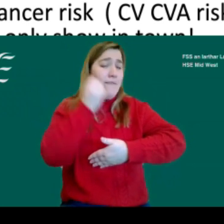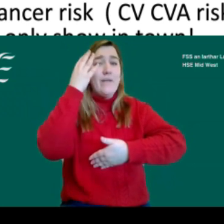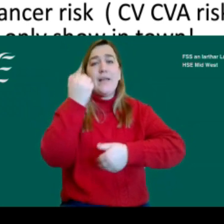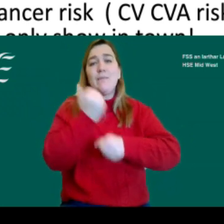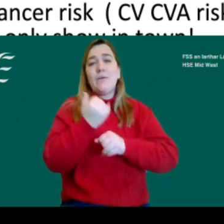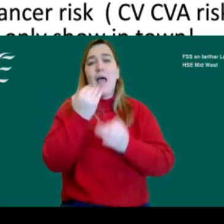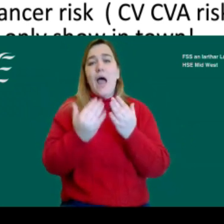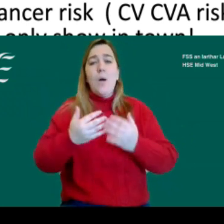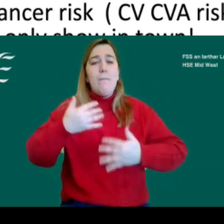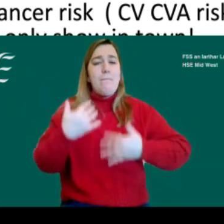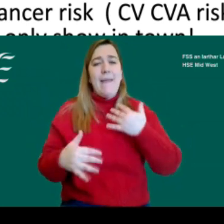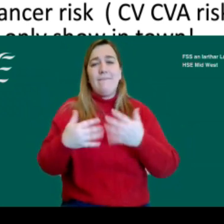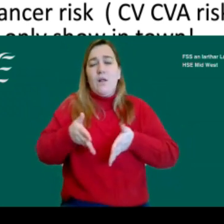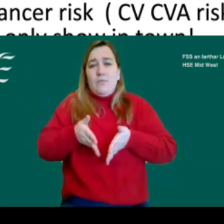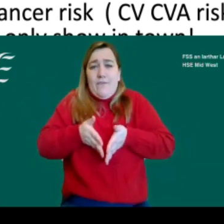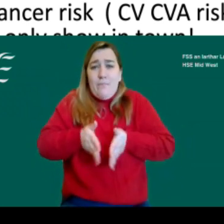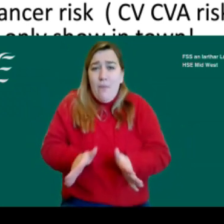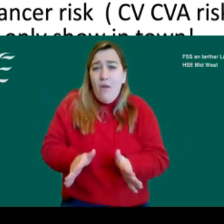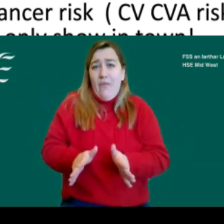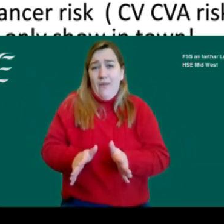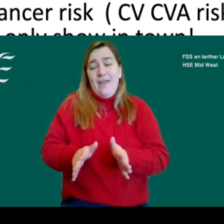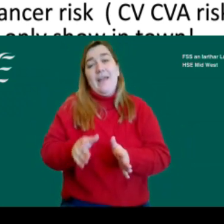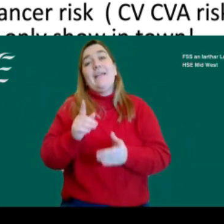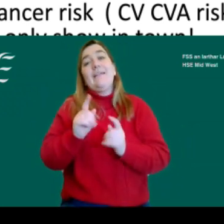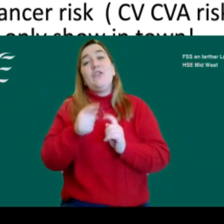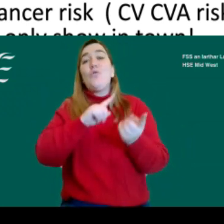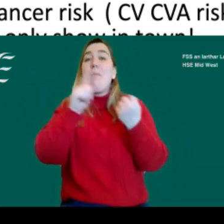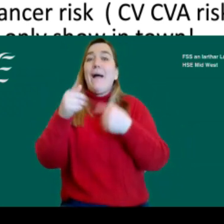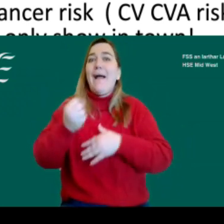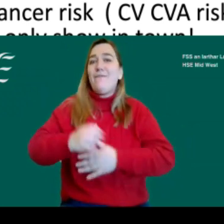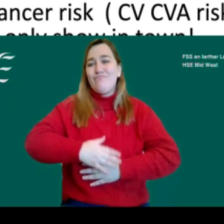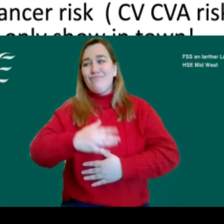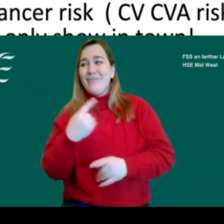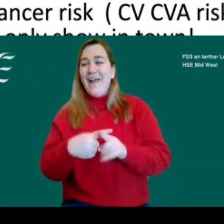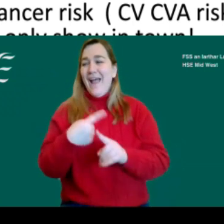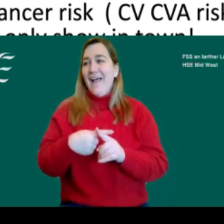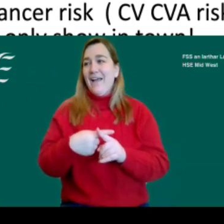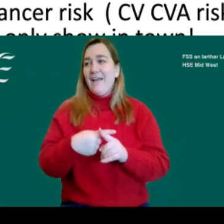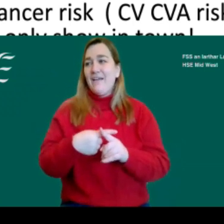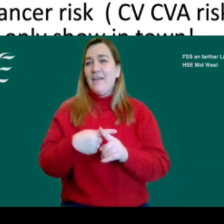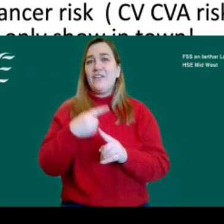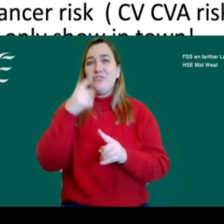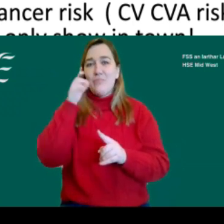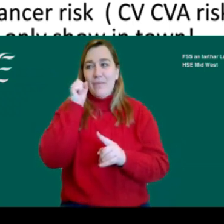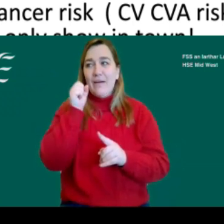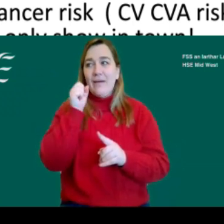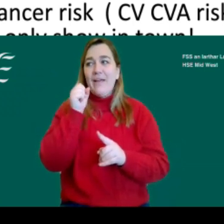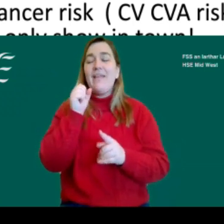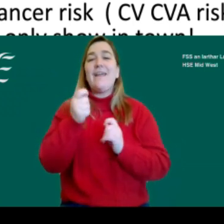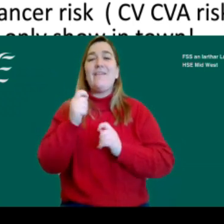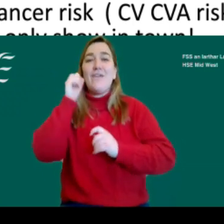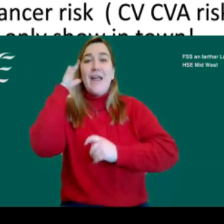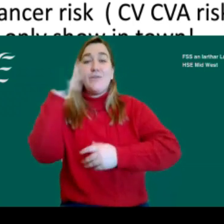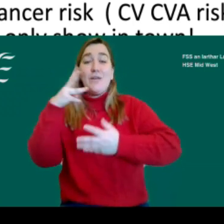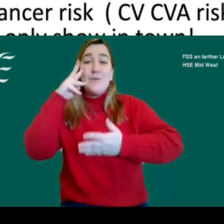again. And bigger picture thinking is really important. So the average woman sitting in front of most GPs is going to benefit from HRT. And breast